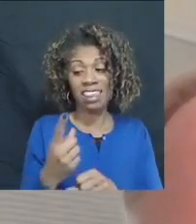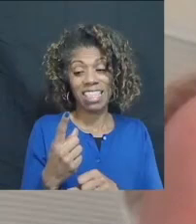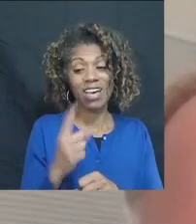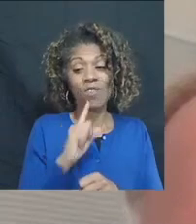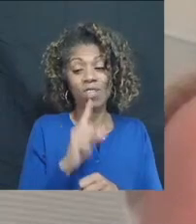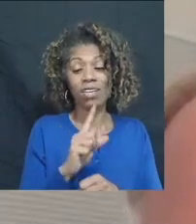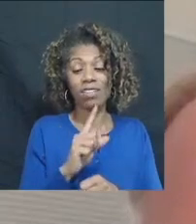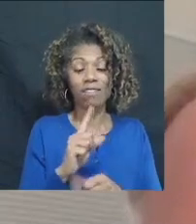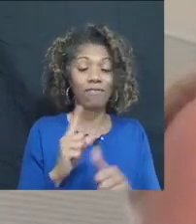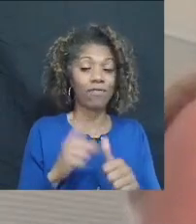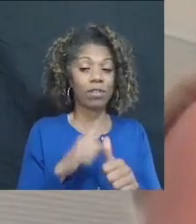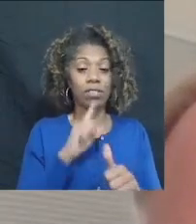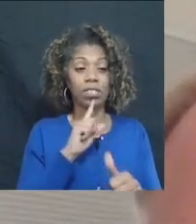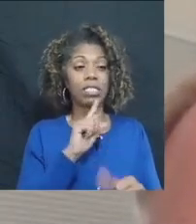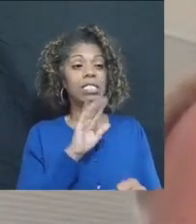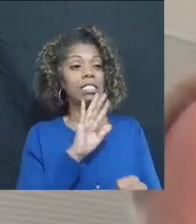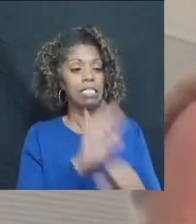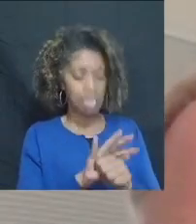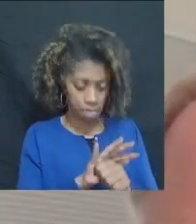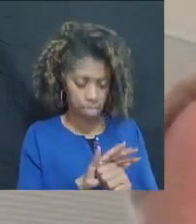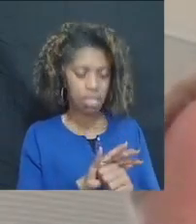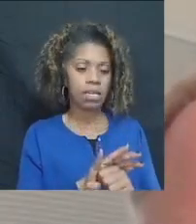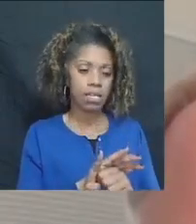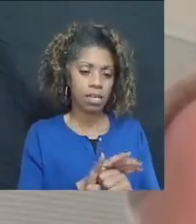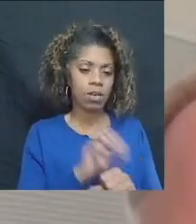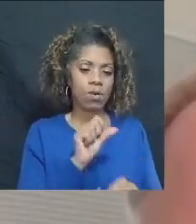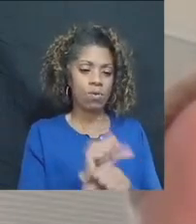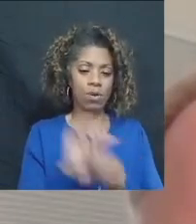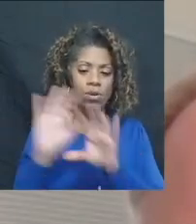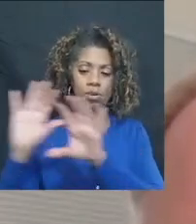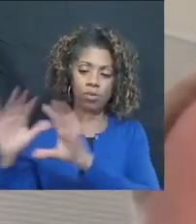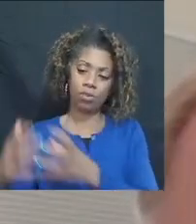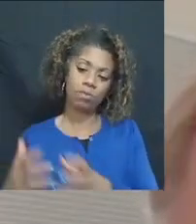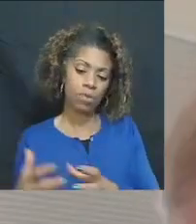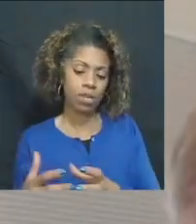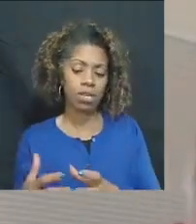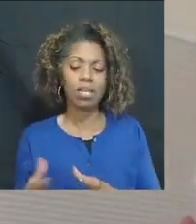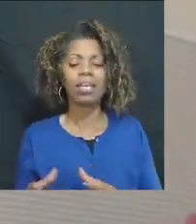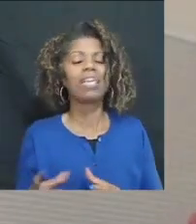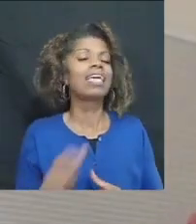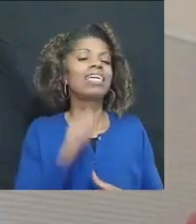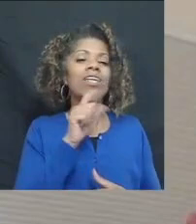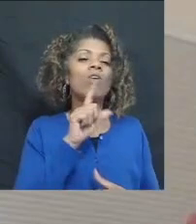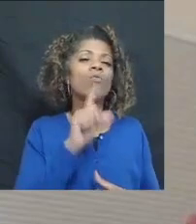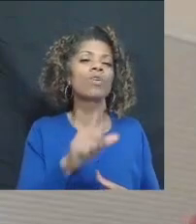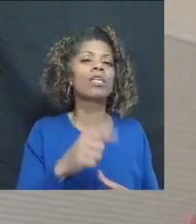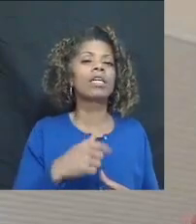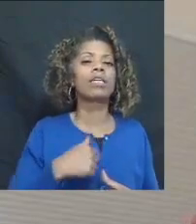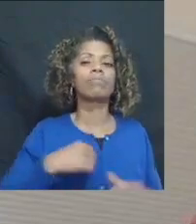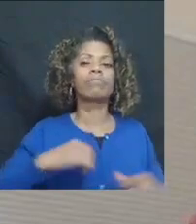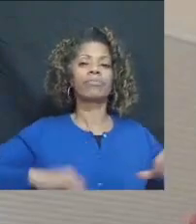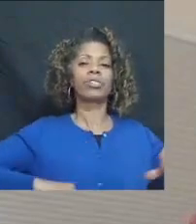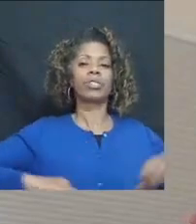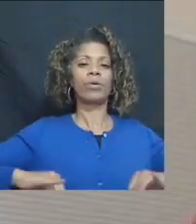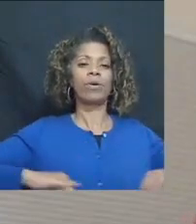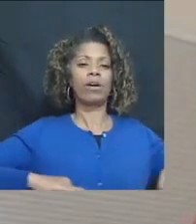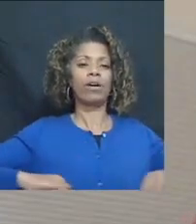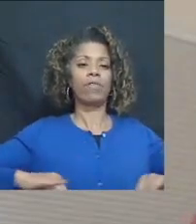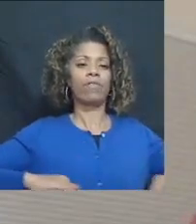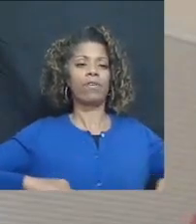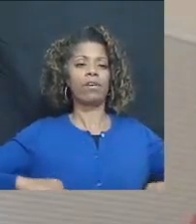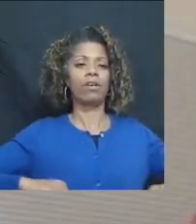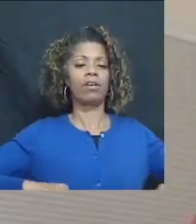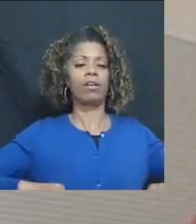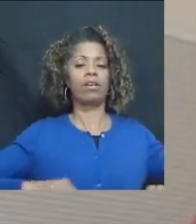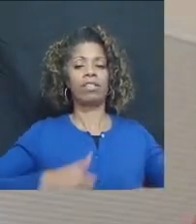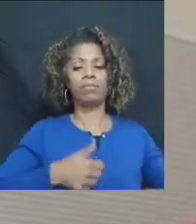seen. Mm. They also... you know, they don't toot their own horn. I mean, they're humble public servants, but they're very